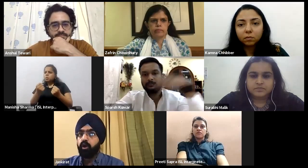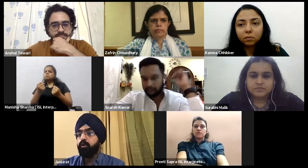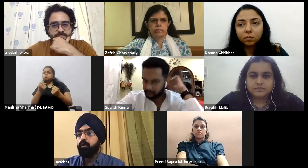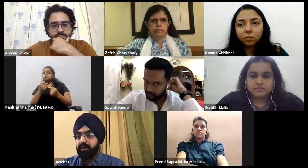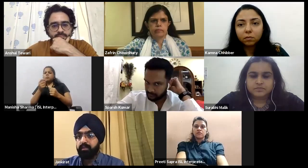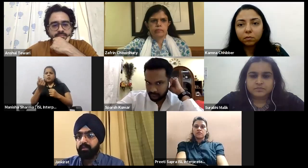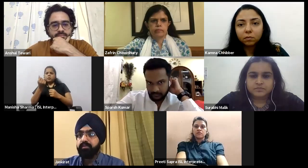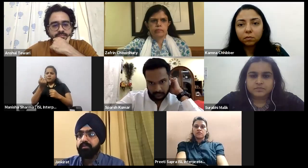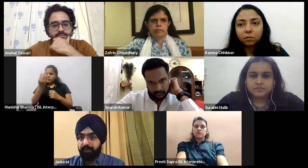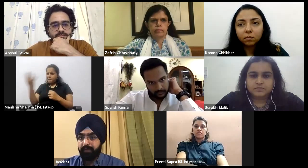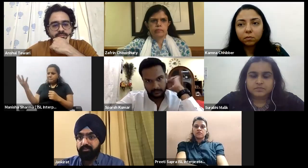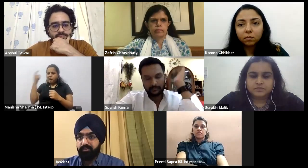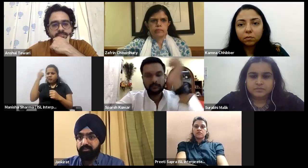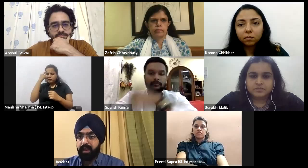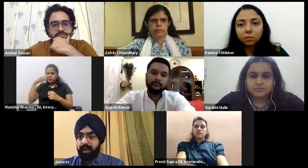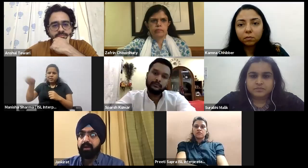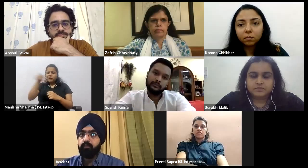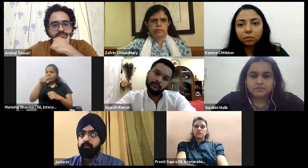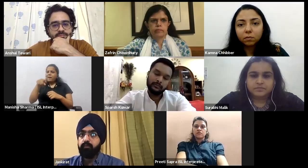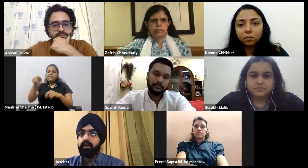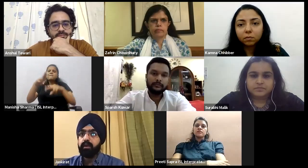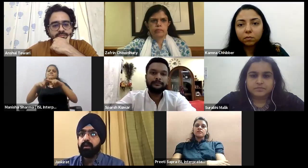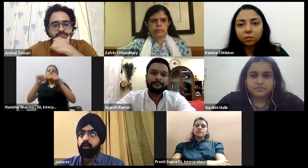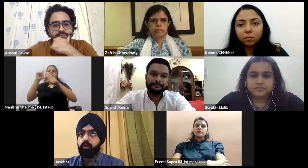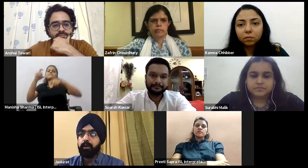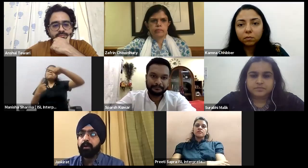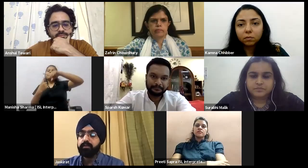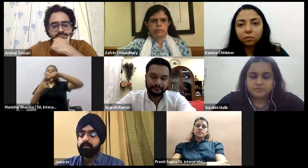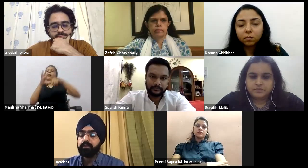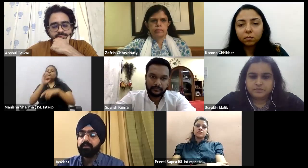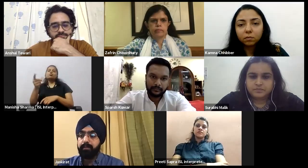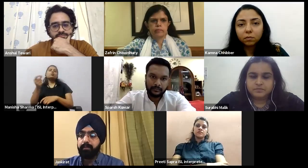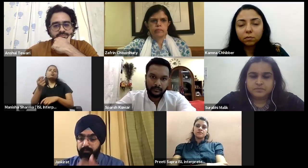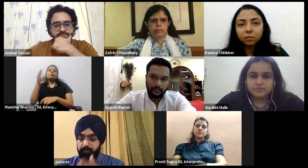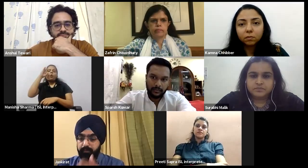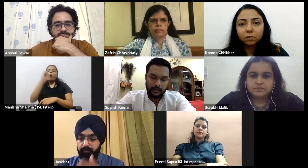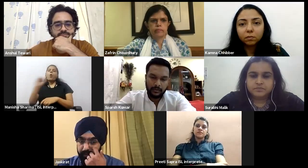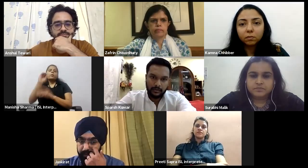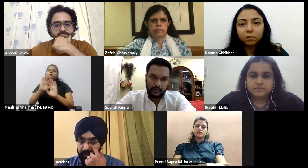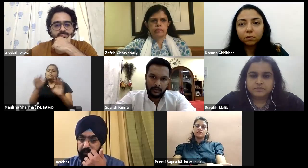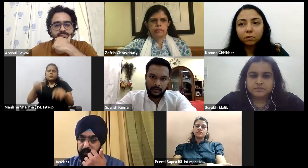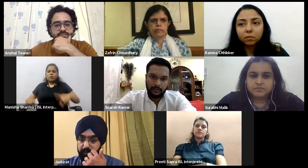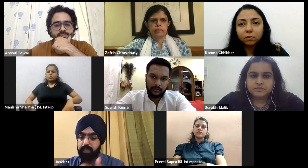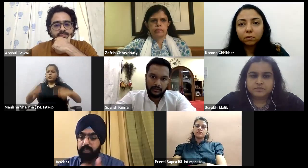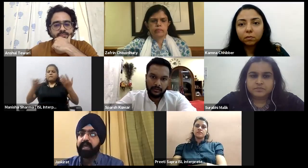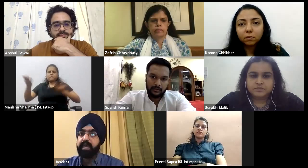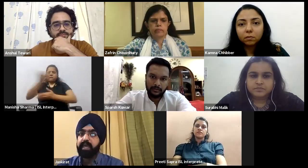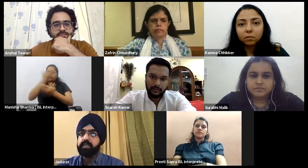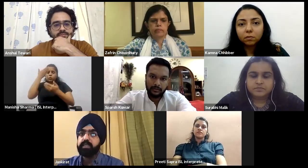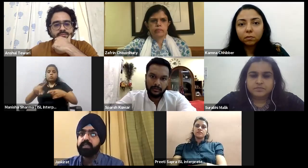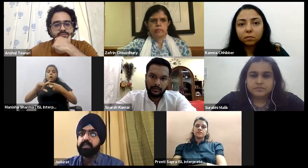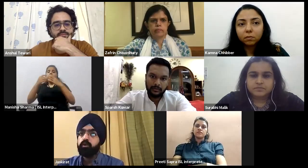be opinions. Numbers are facts. And we are talking about a time that we are living in where